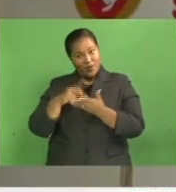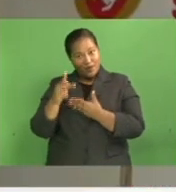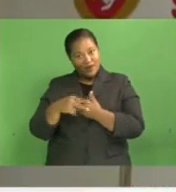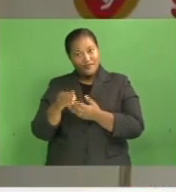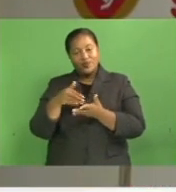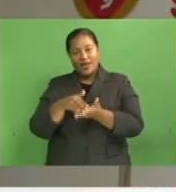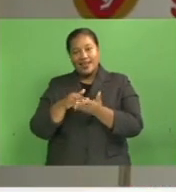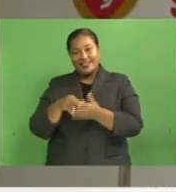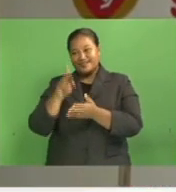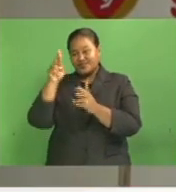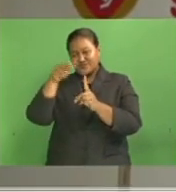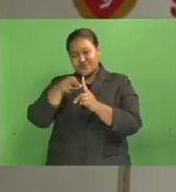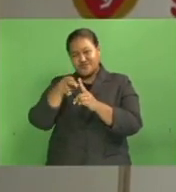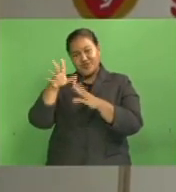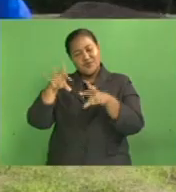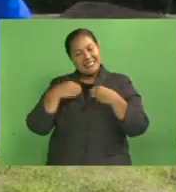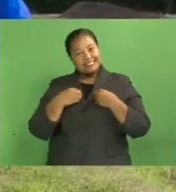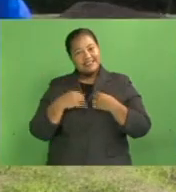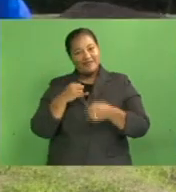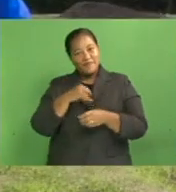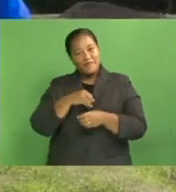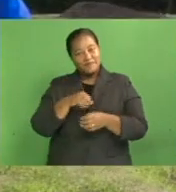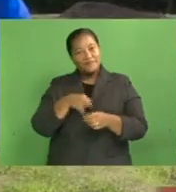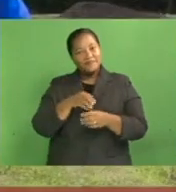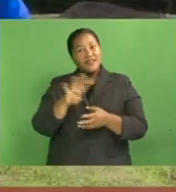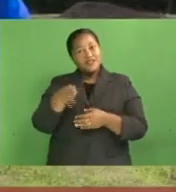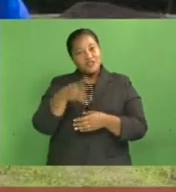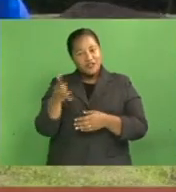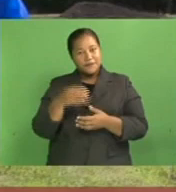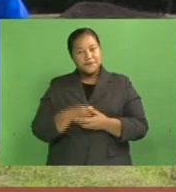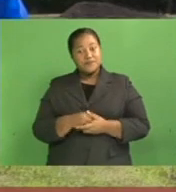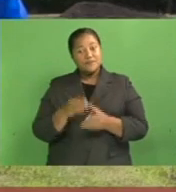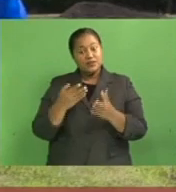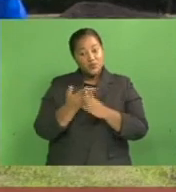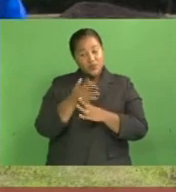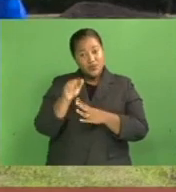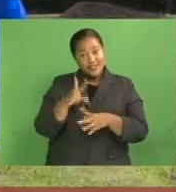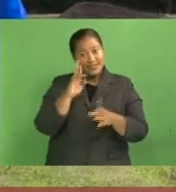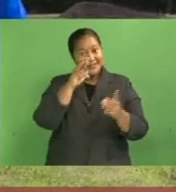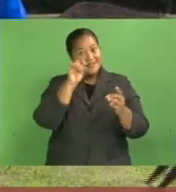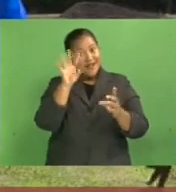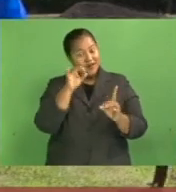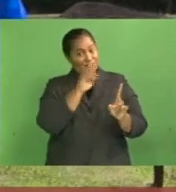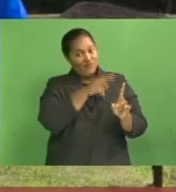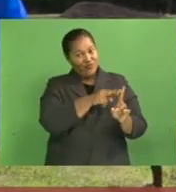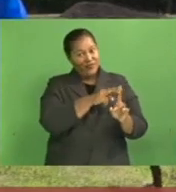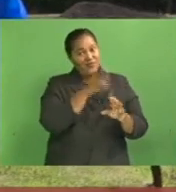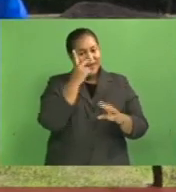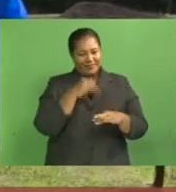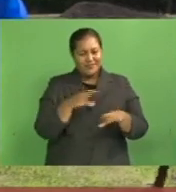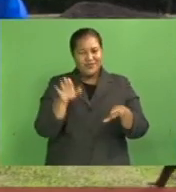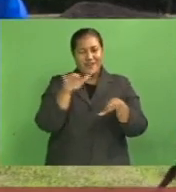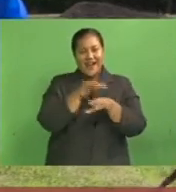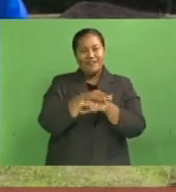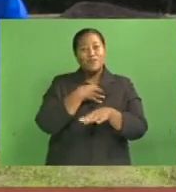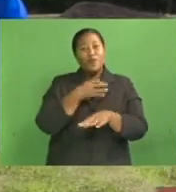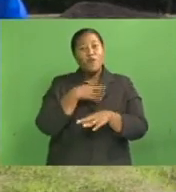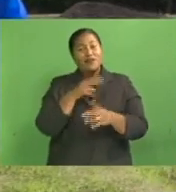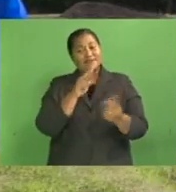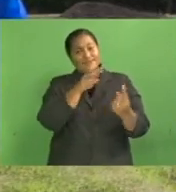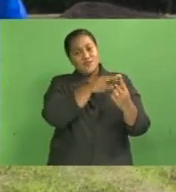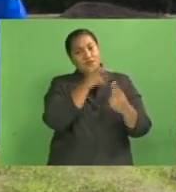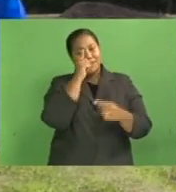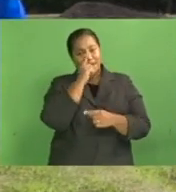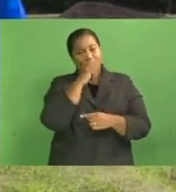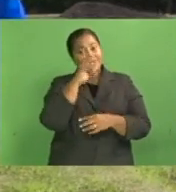rural Fiji receive medical assistance. Through these free outreaches, we're able to cover more rural people and able